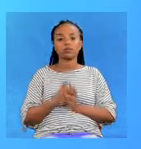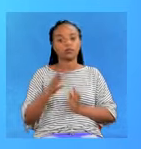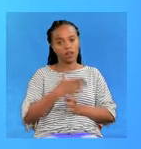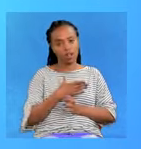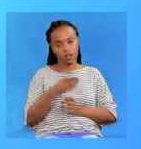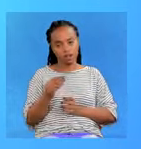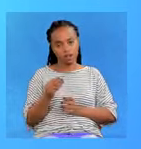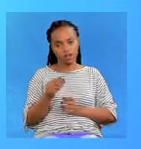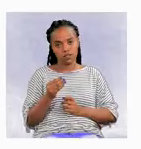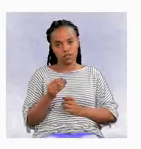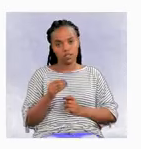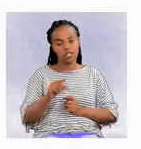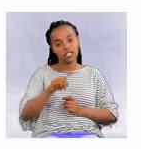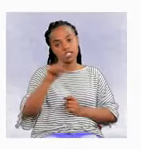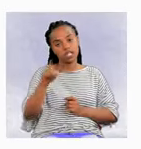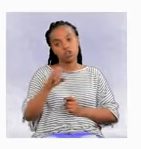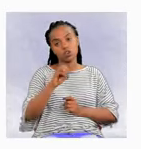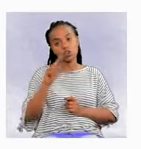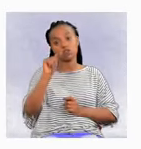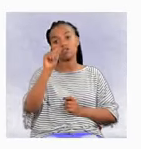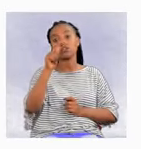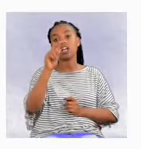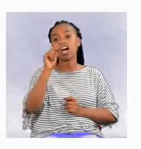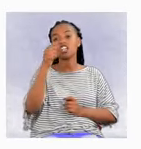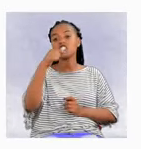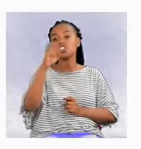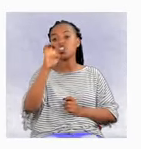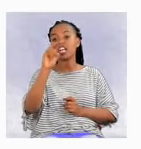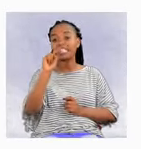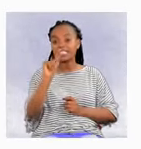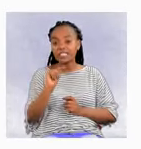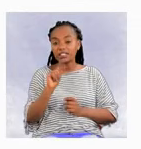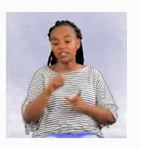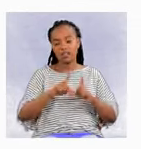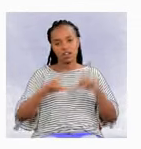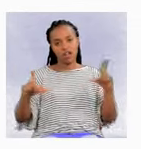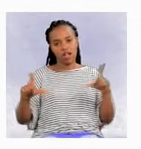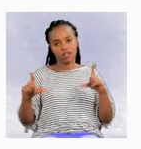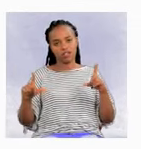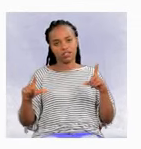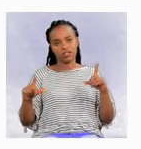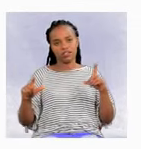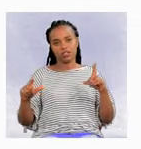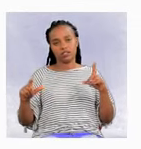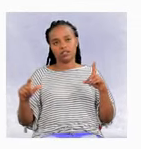and the equation of tangent line to this circle is given.